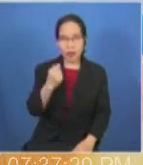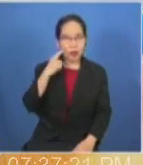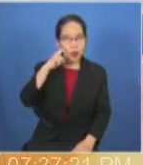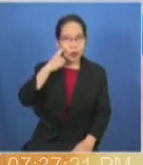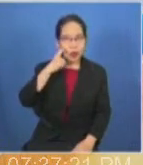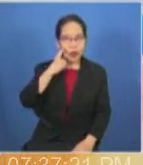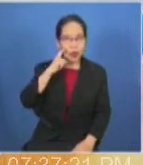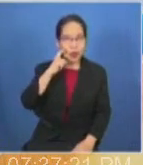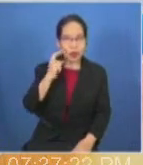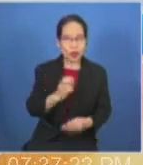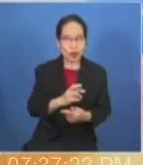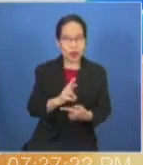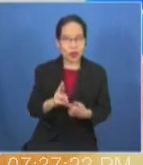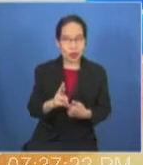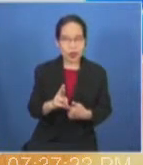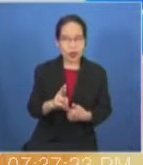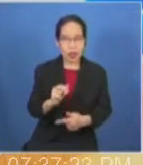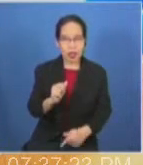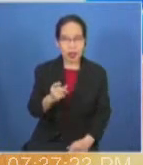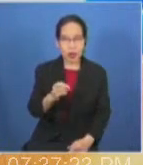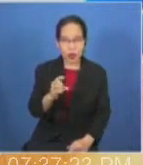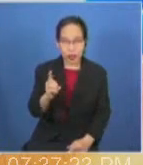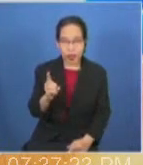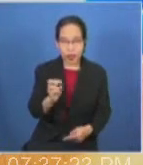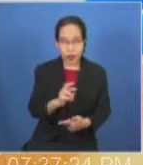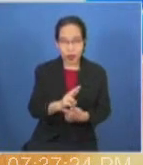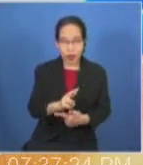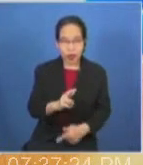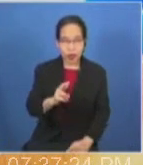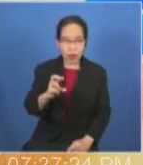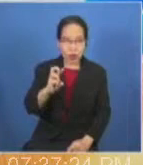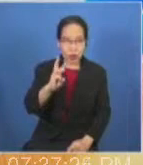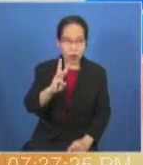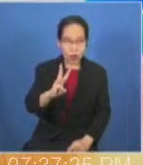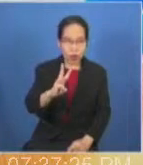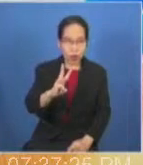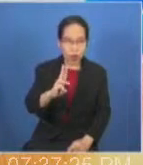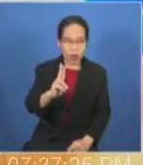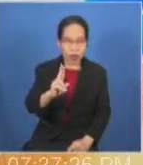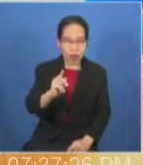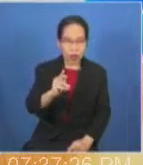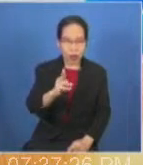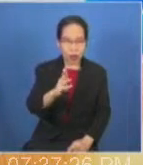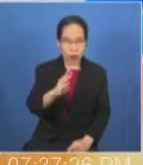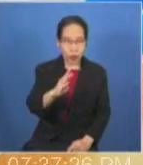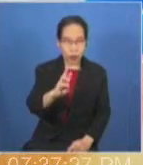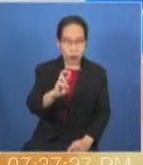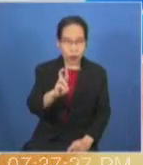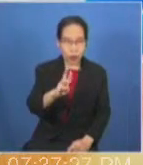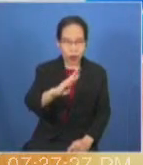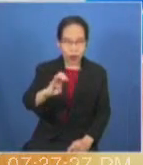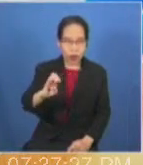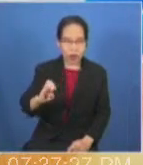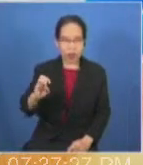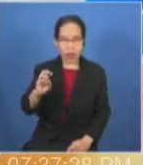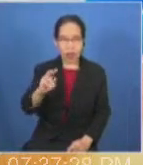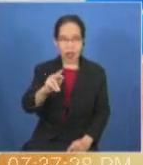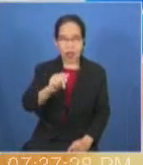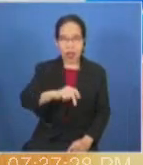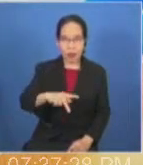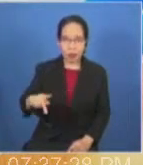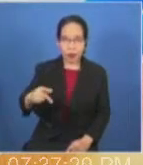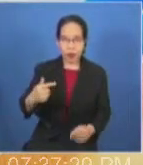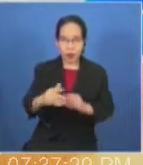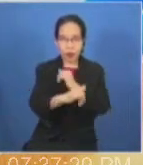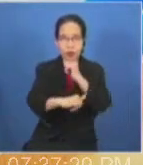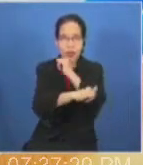Even if you're on Apple or Android or Huawei, we have an App Store, Google Play, and